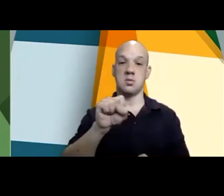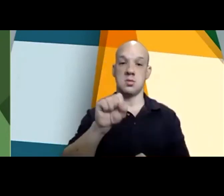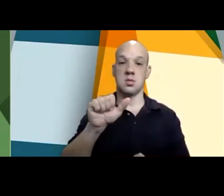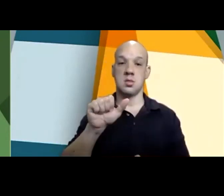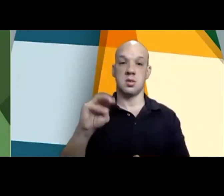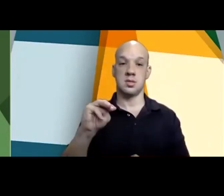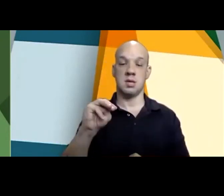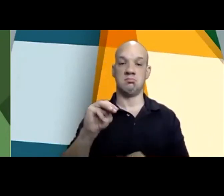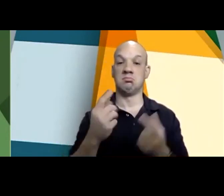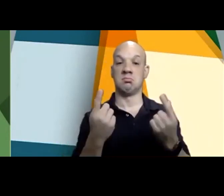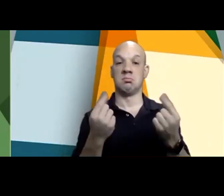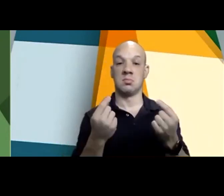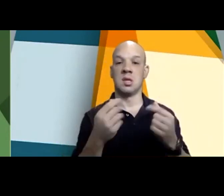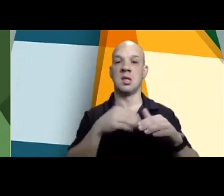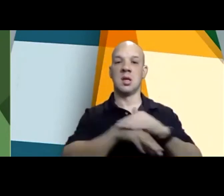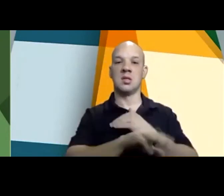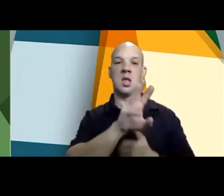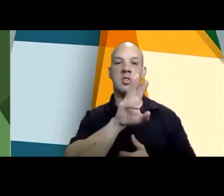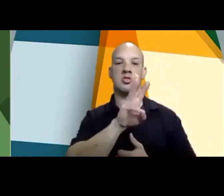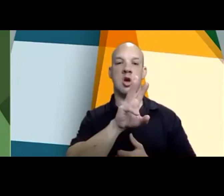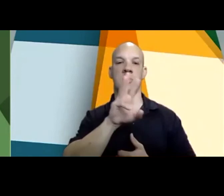go to the